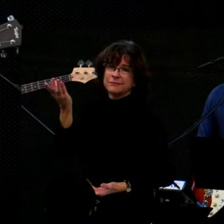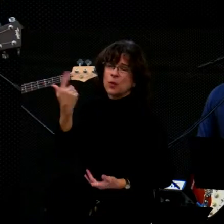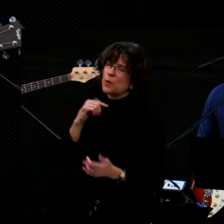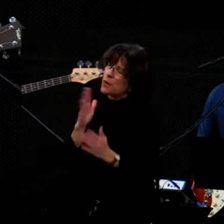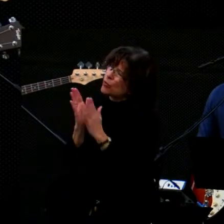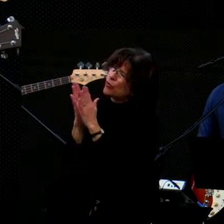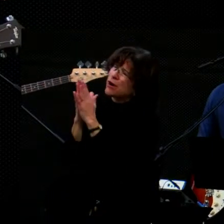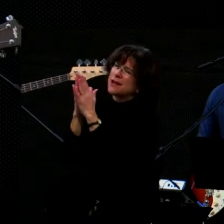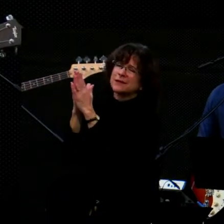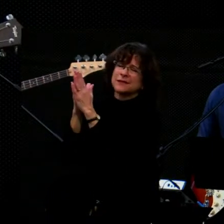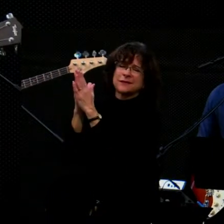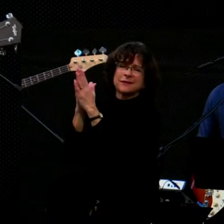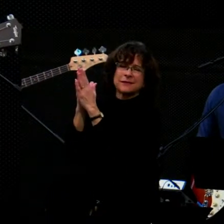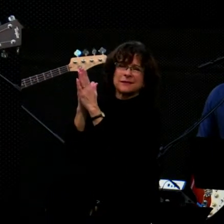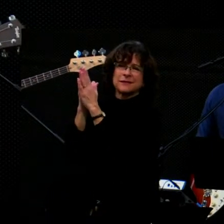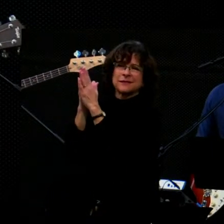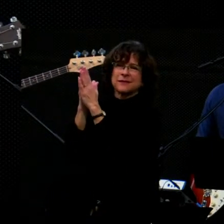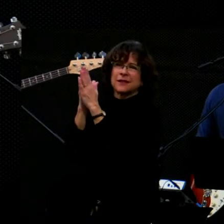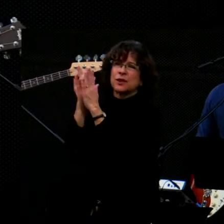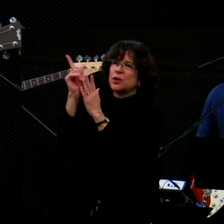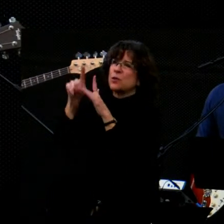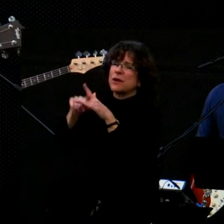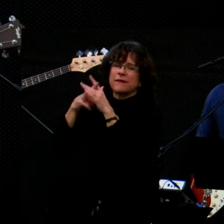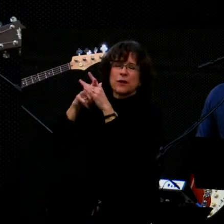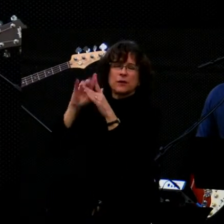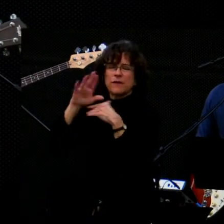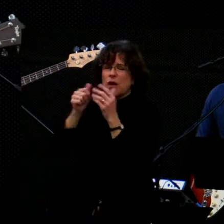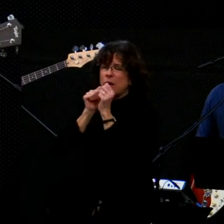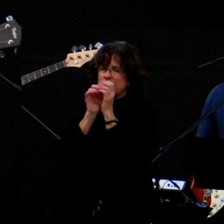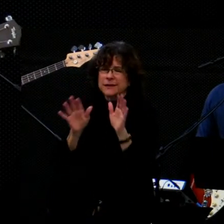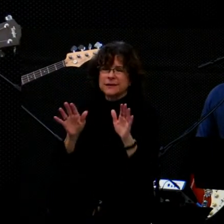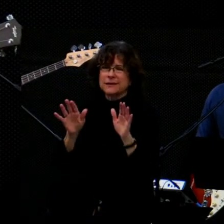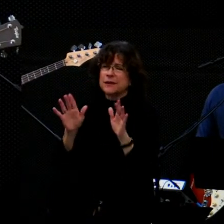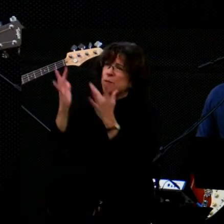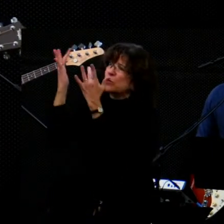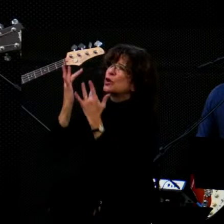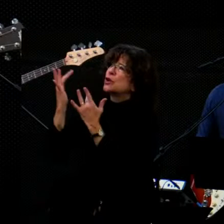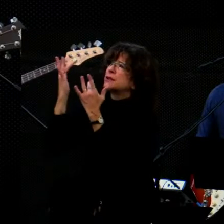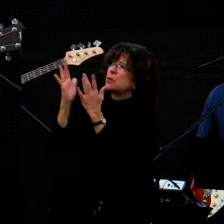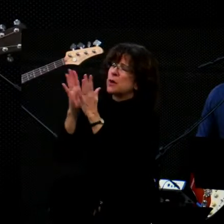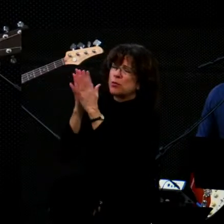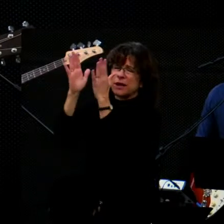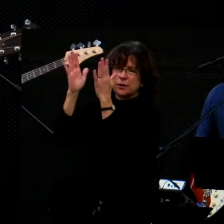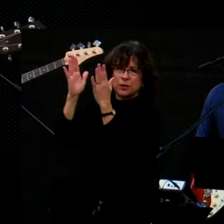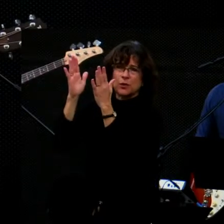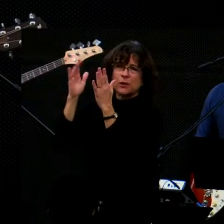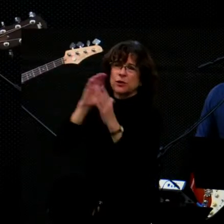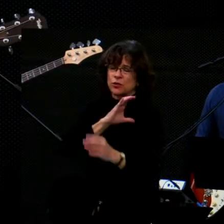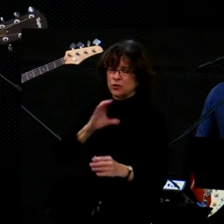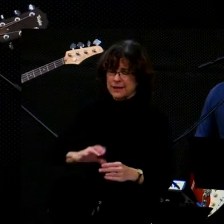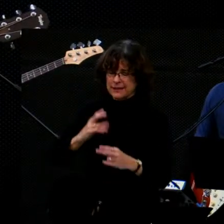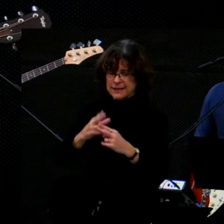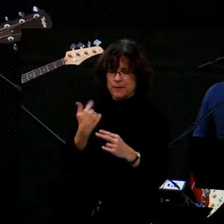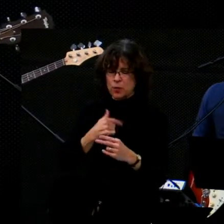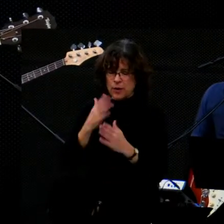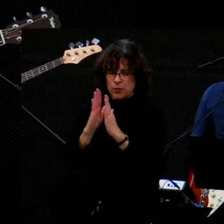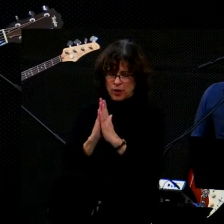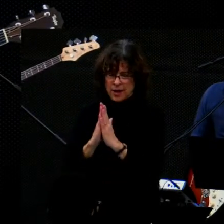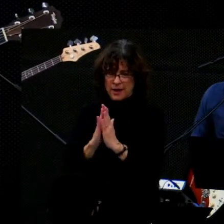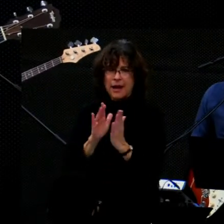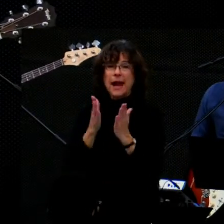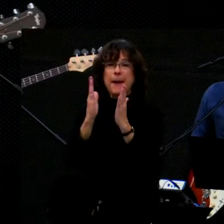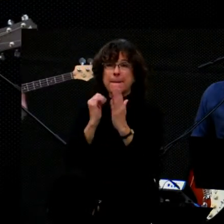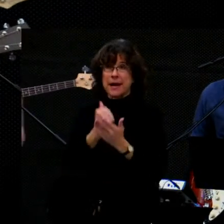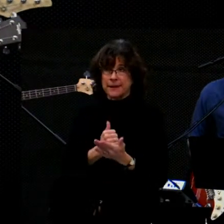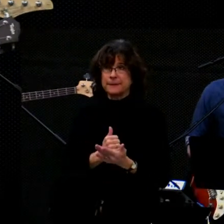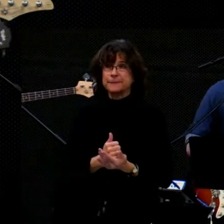you for the fount of all blessings, the streams of mercy. We praise you, Lord. And it's in Christ's name that we pray. Amen. You can be